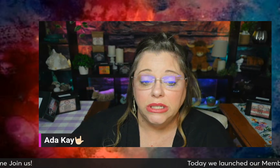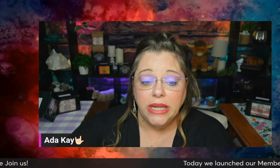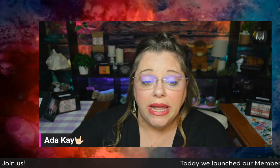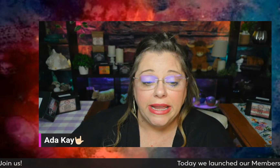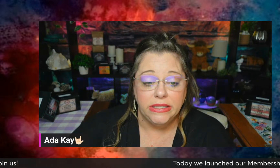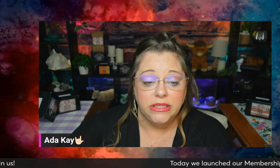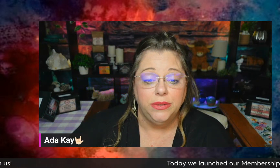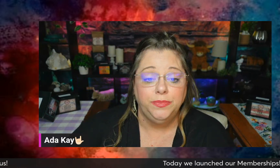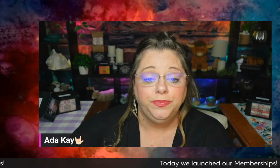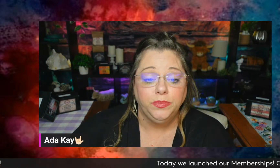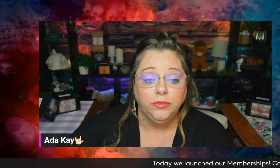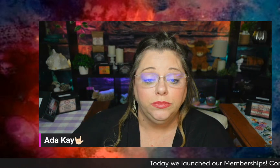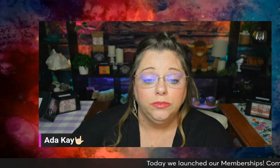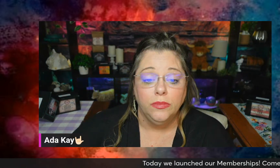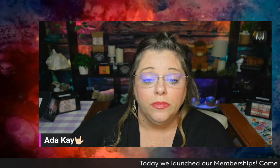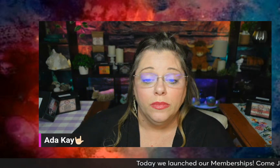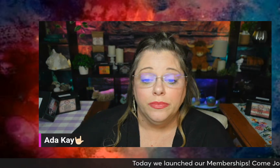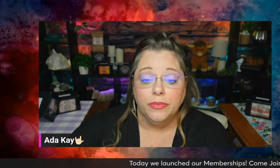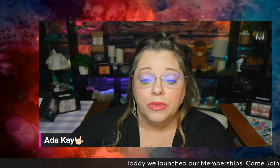Delta 8,